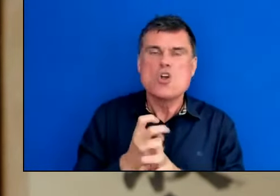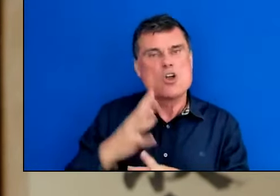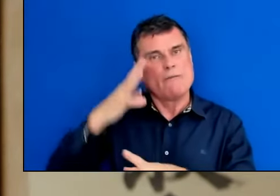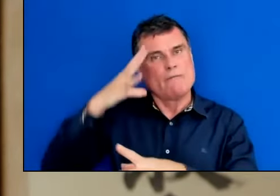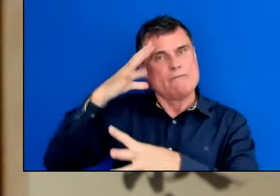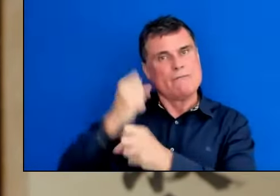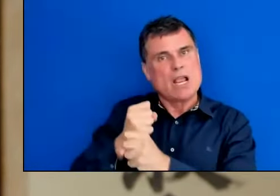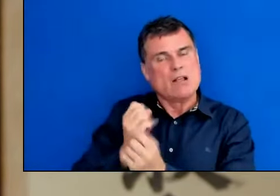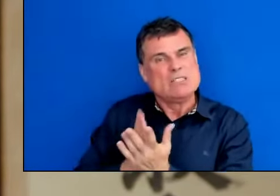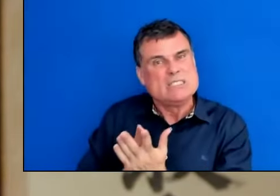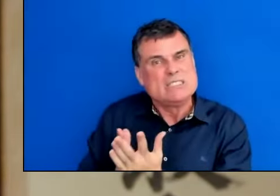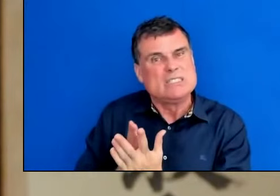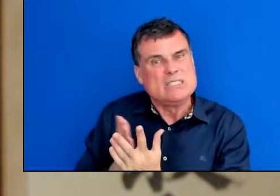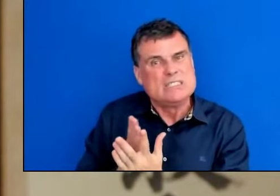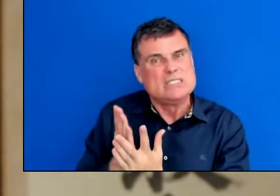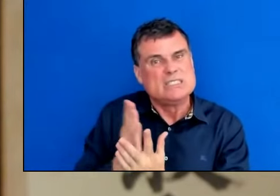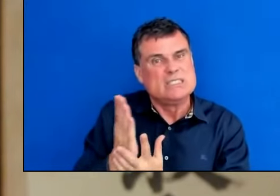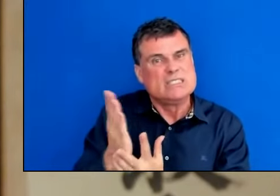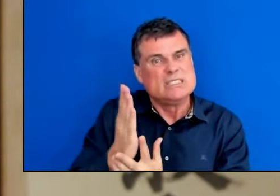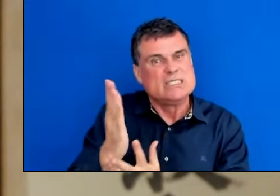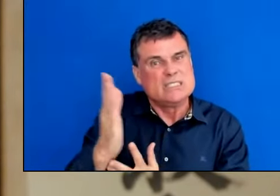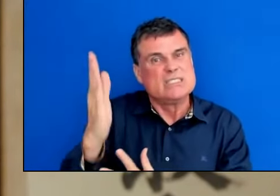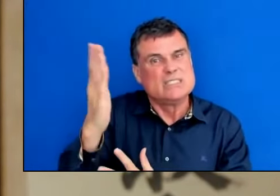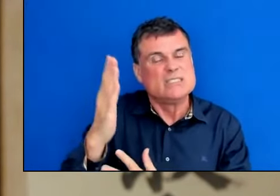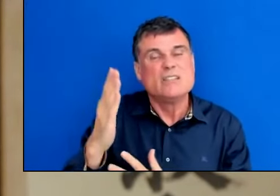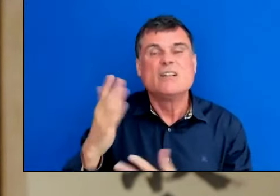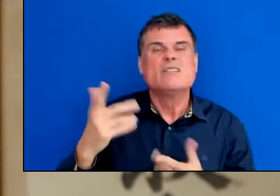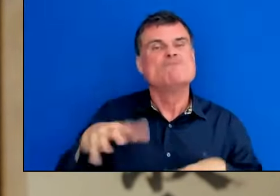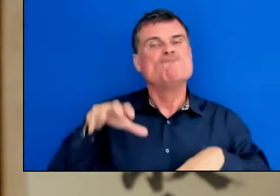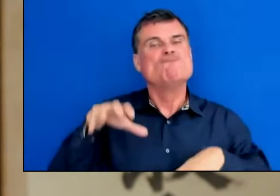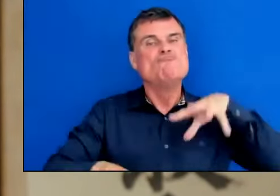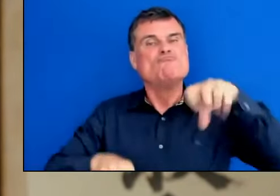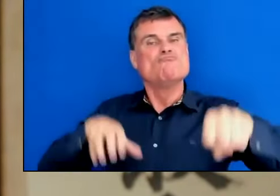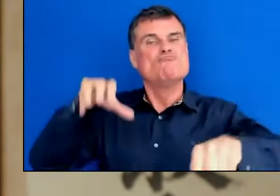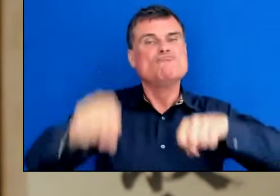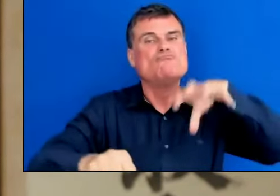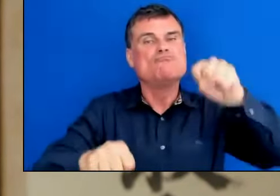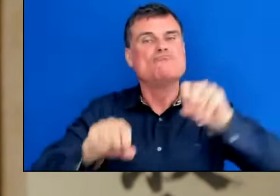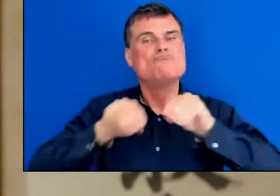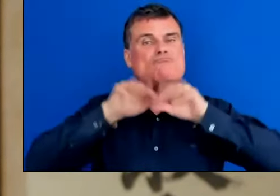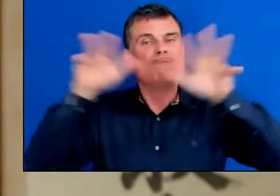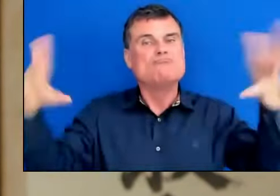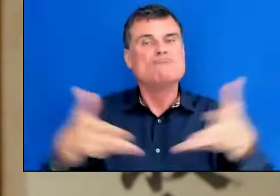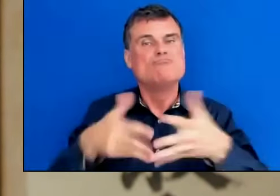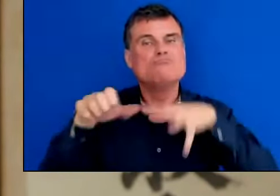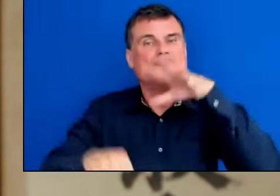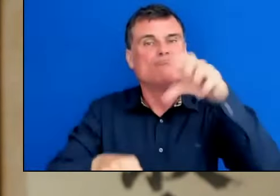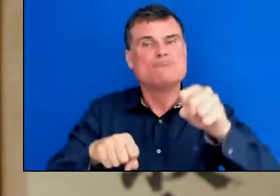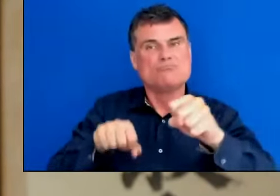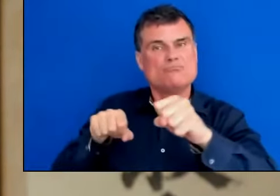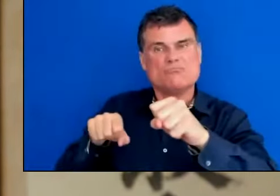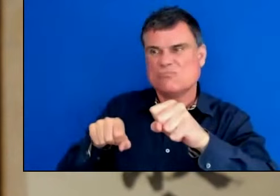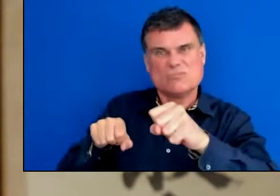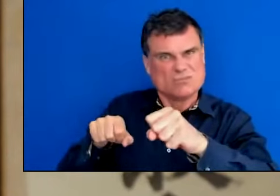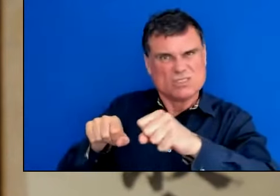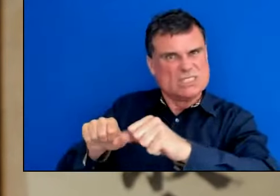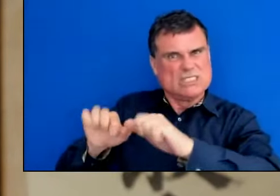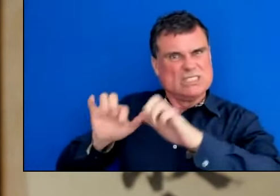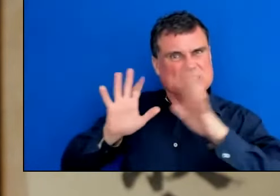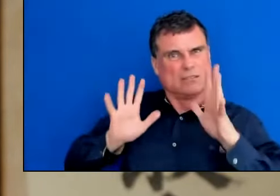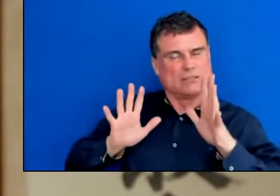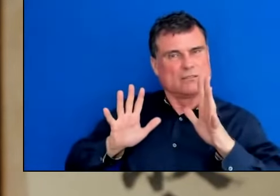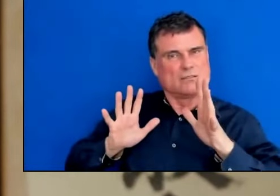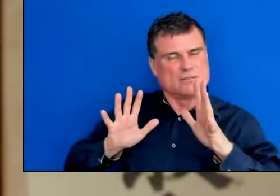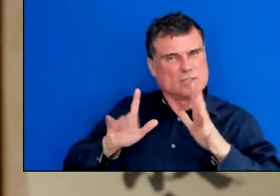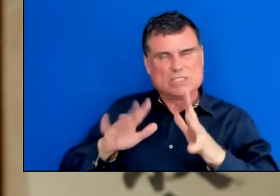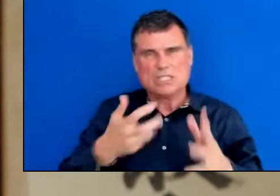faith in a deeply colonial system that denied justice to you so many times over. Please know that we